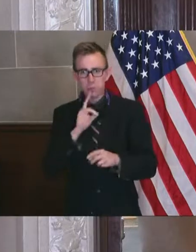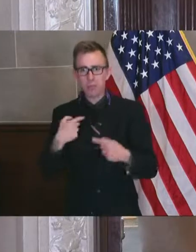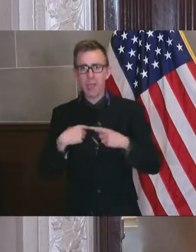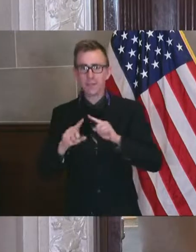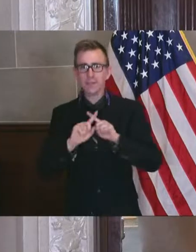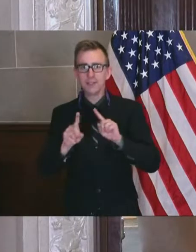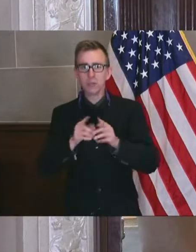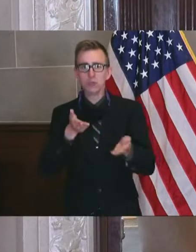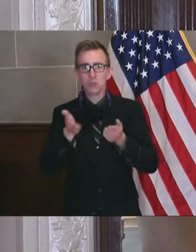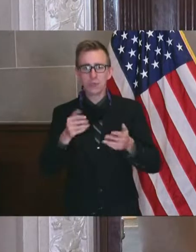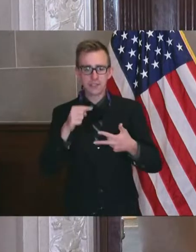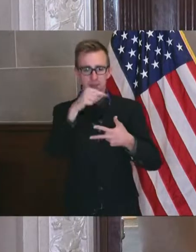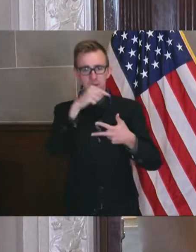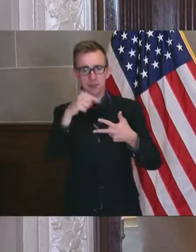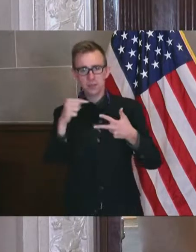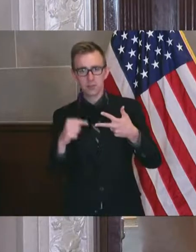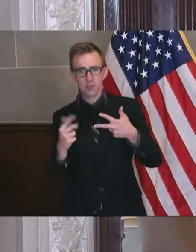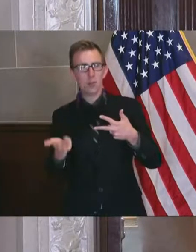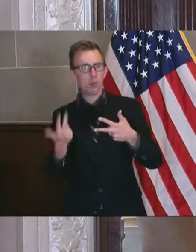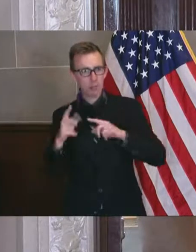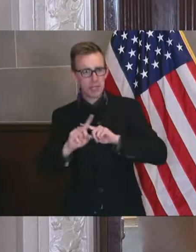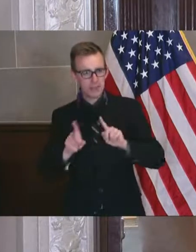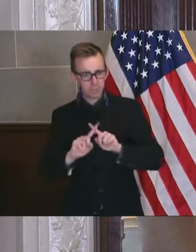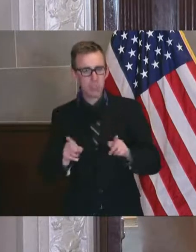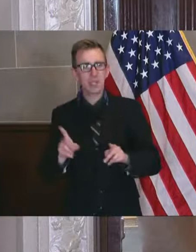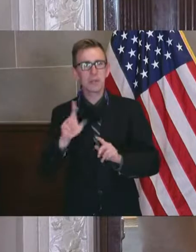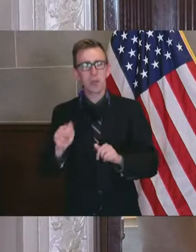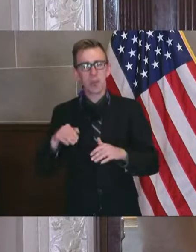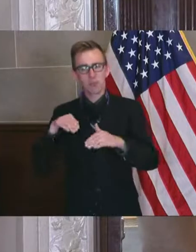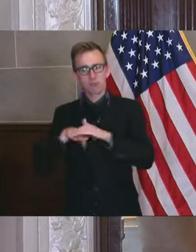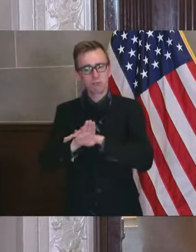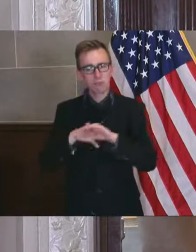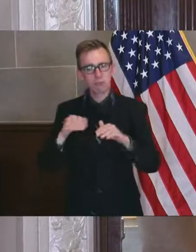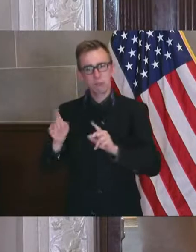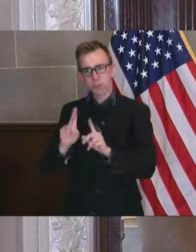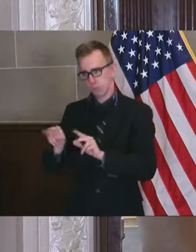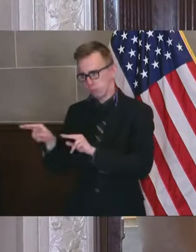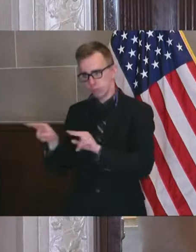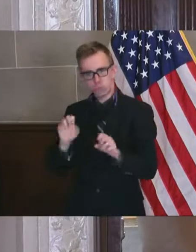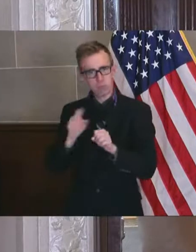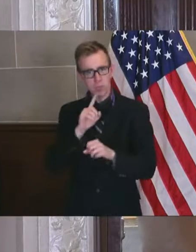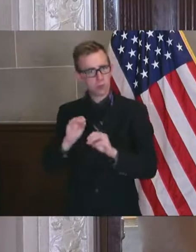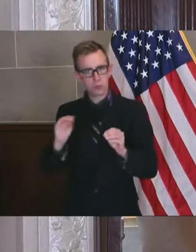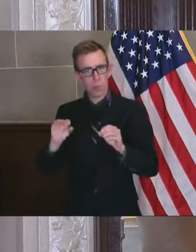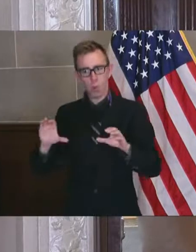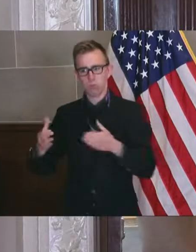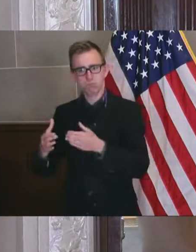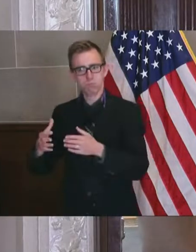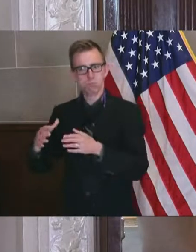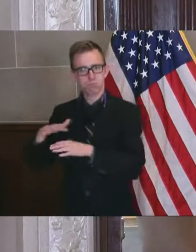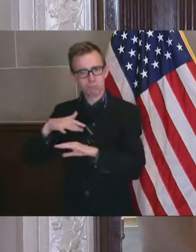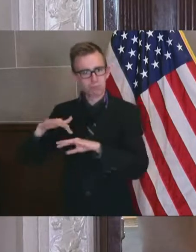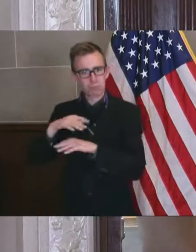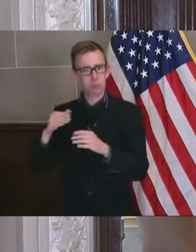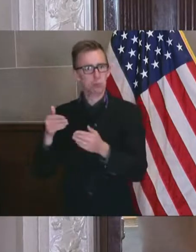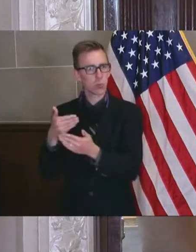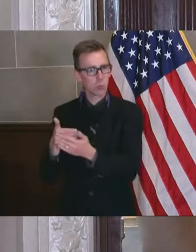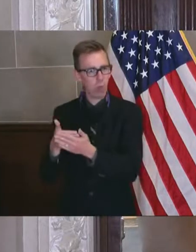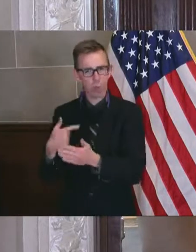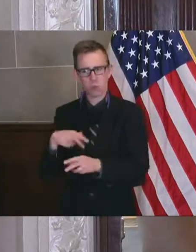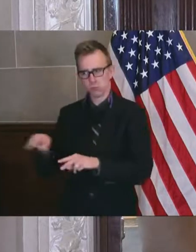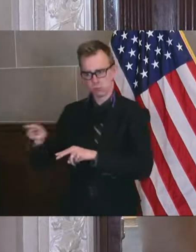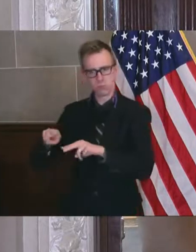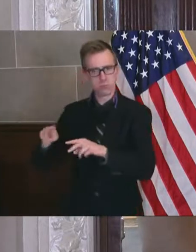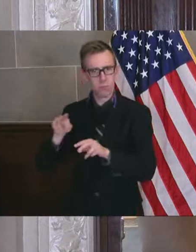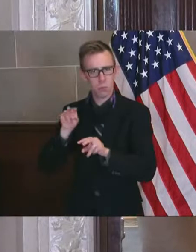different services on Sunday morning. Again, people were escorted in and out of the church so nobody could congregate in the common areas.